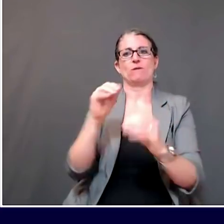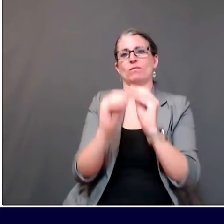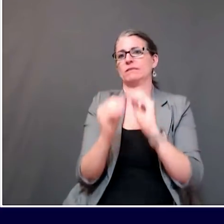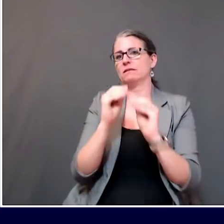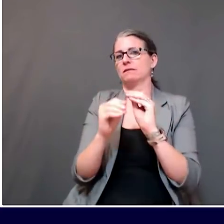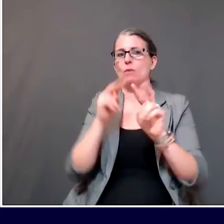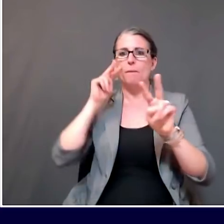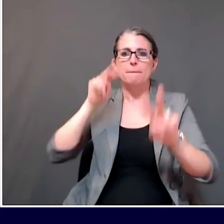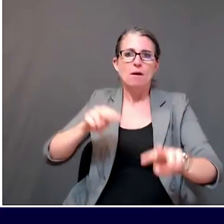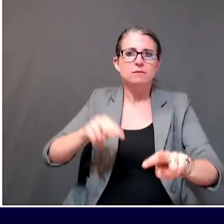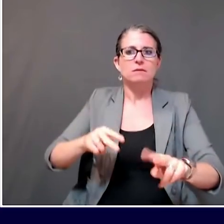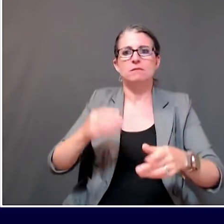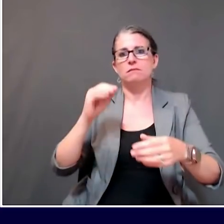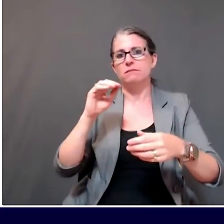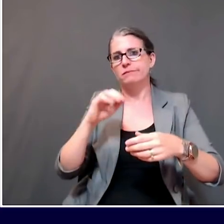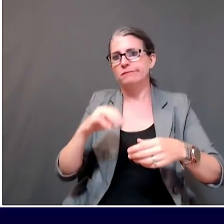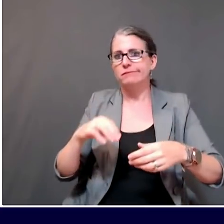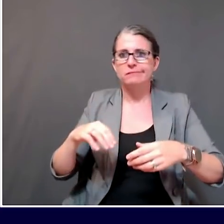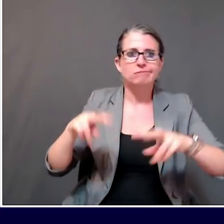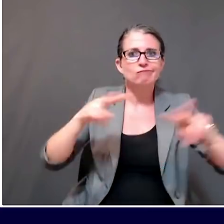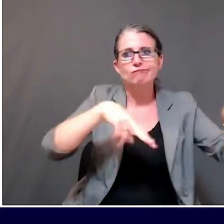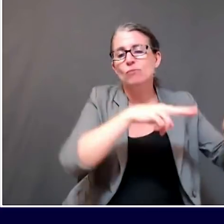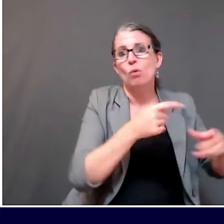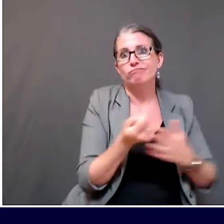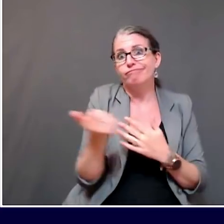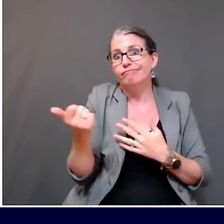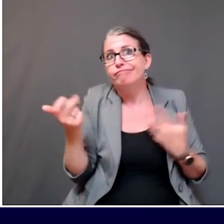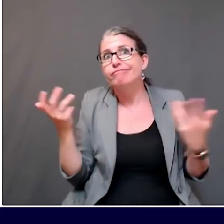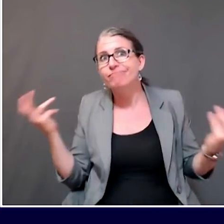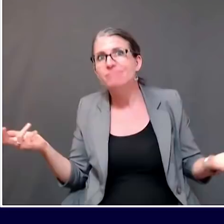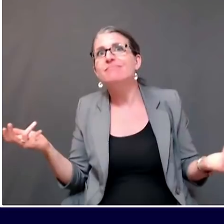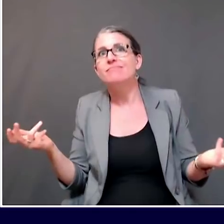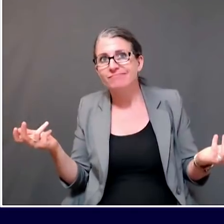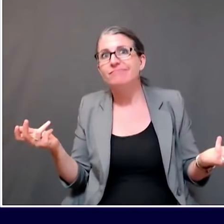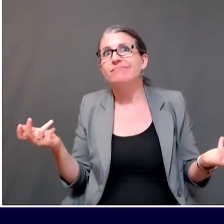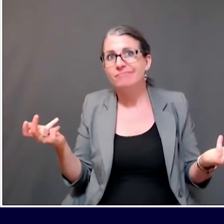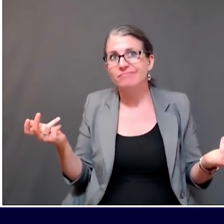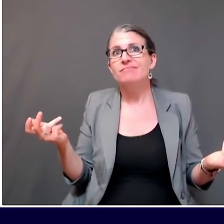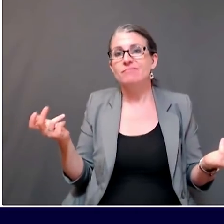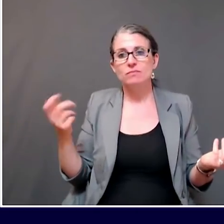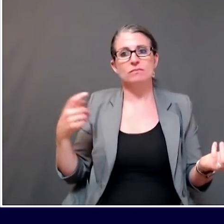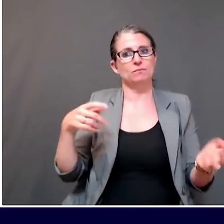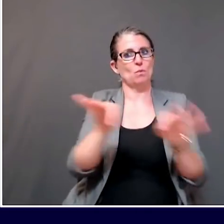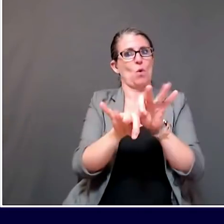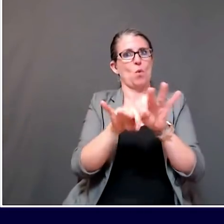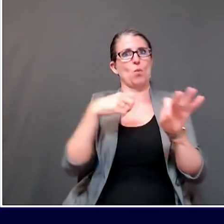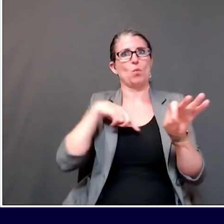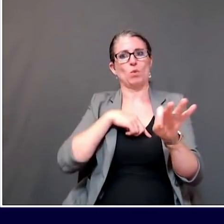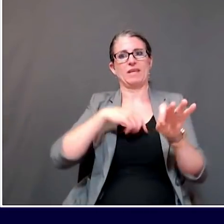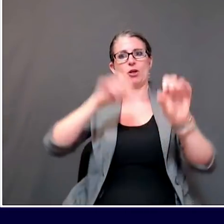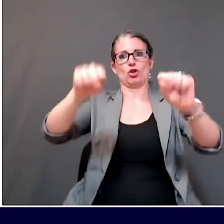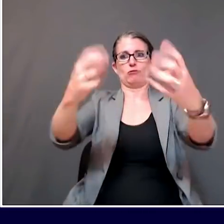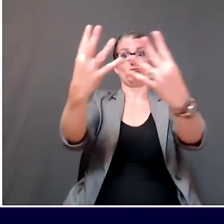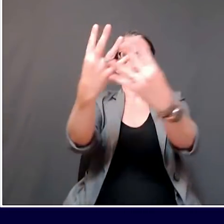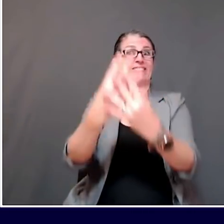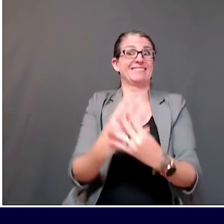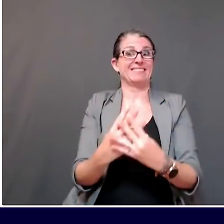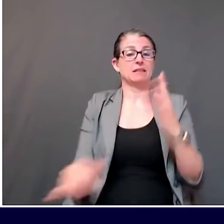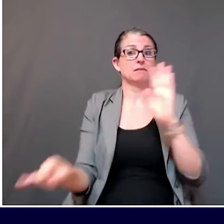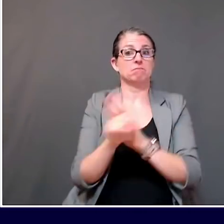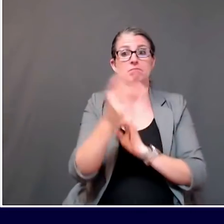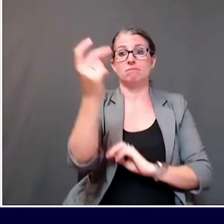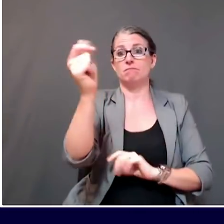now it's being reported on in a timely fashion. As it relates to what this tells us about testing at